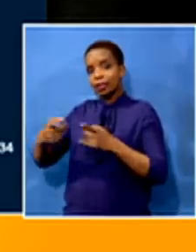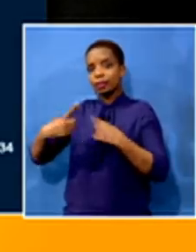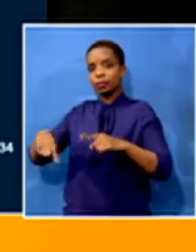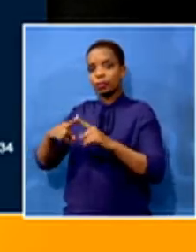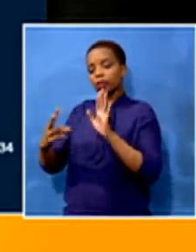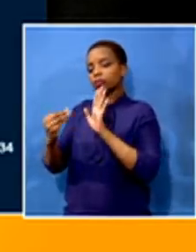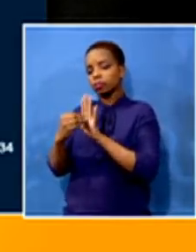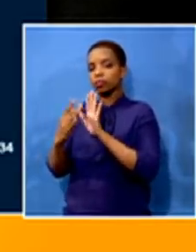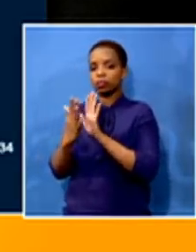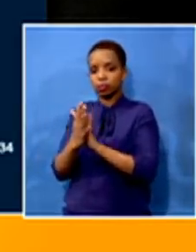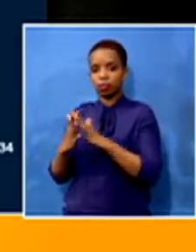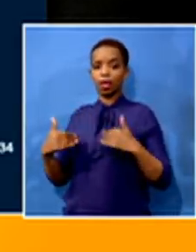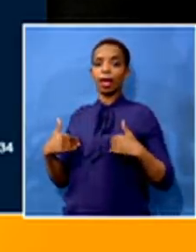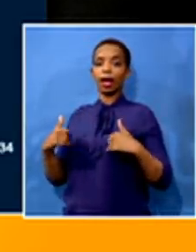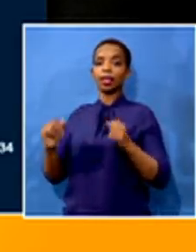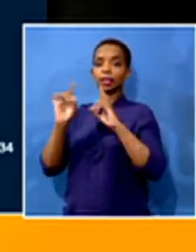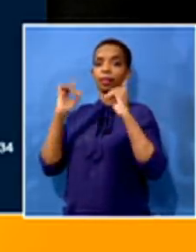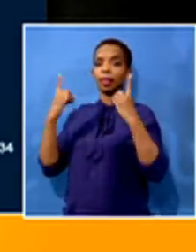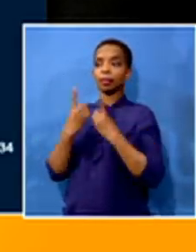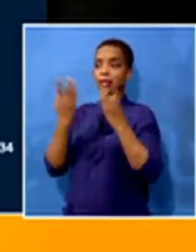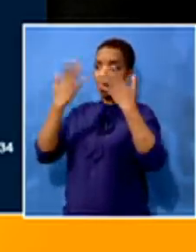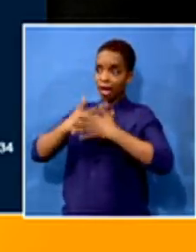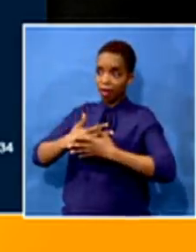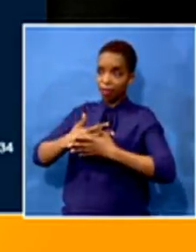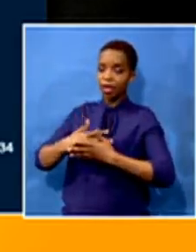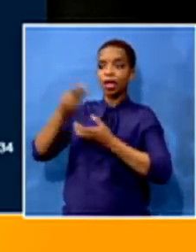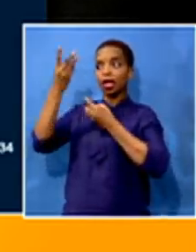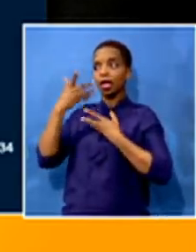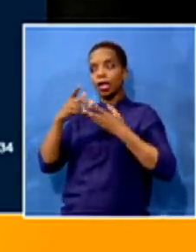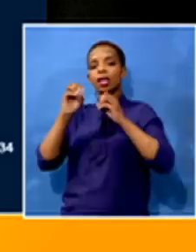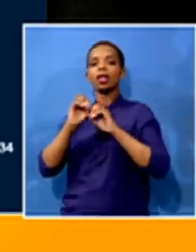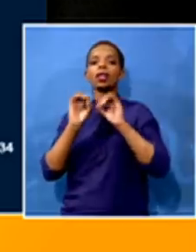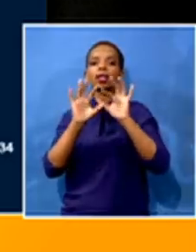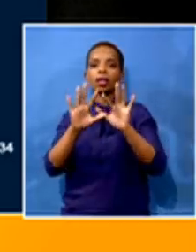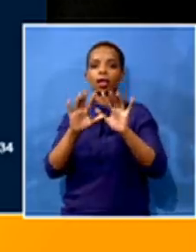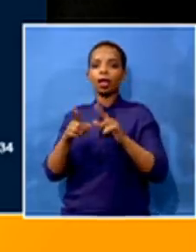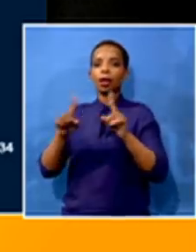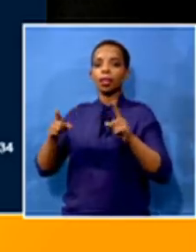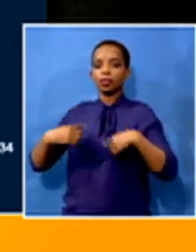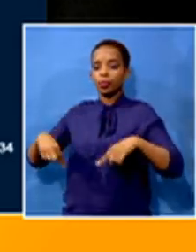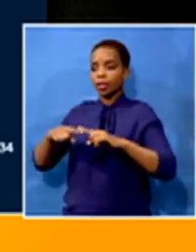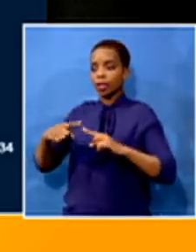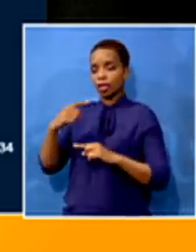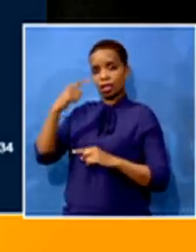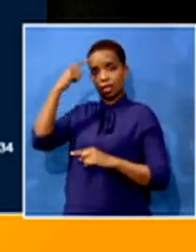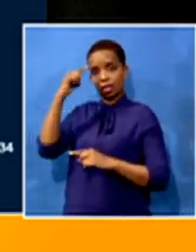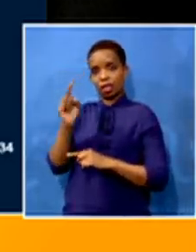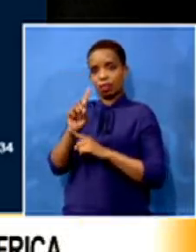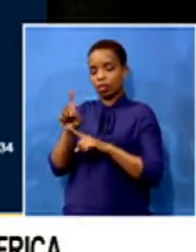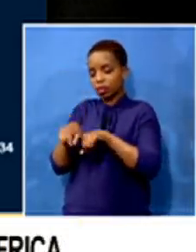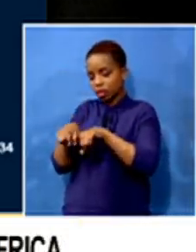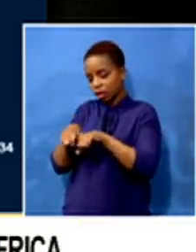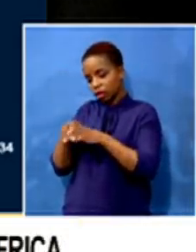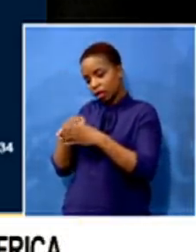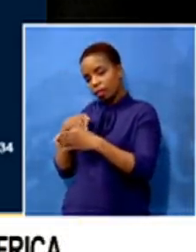the health department releases them every evening, we know that there's a backlog with regard to the testing. So